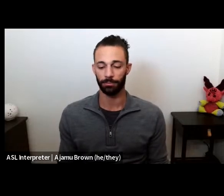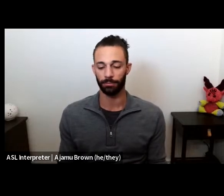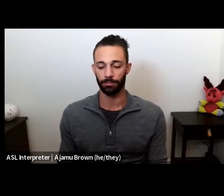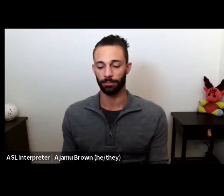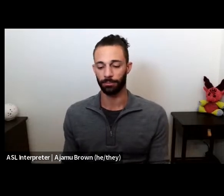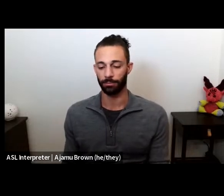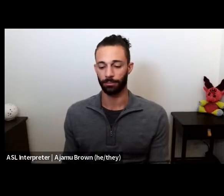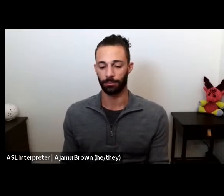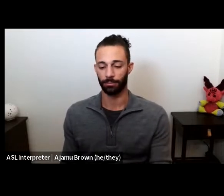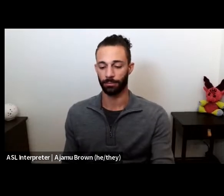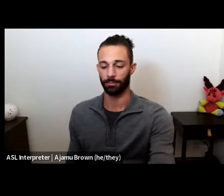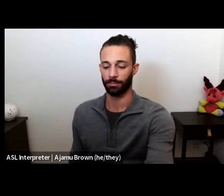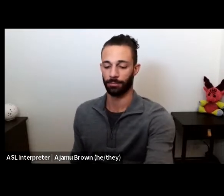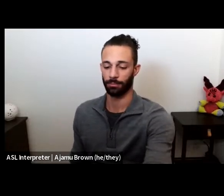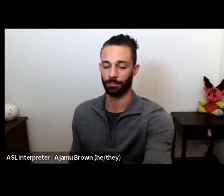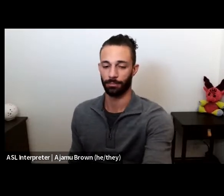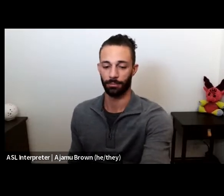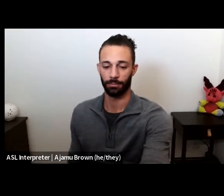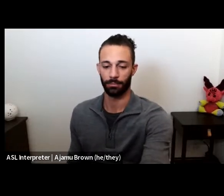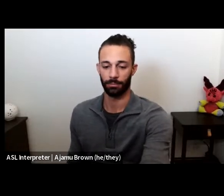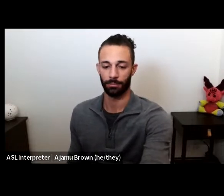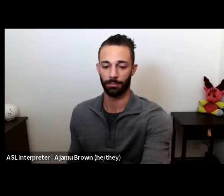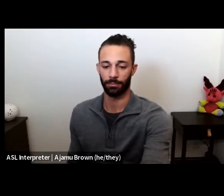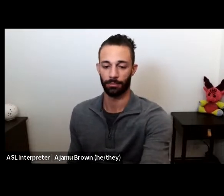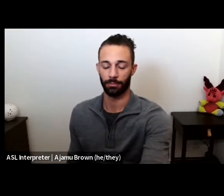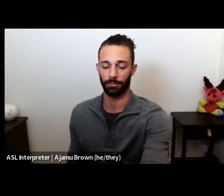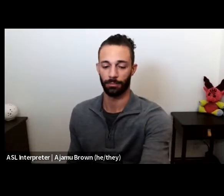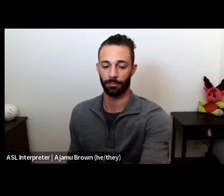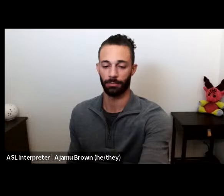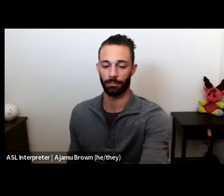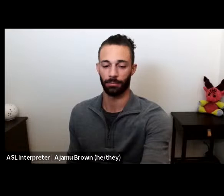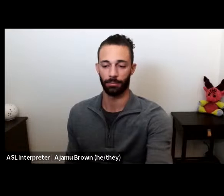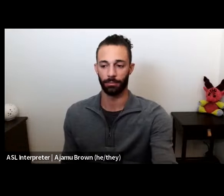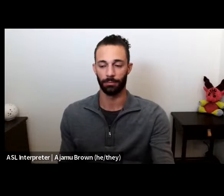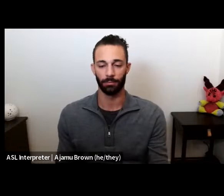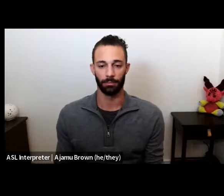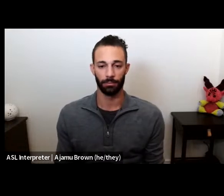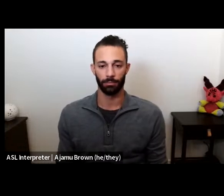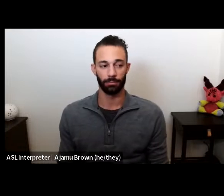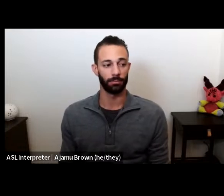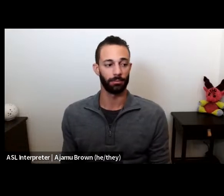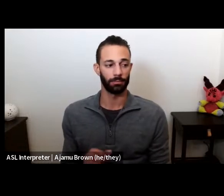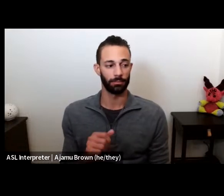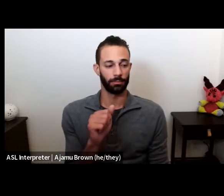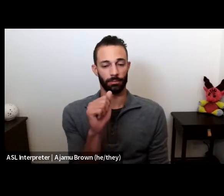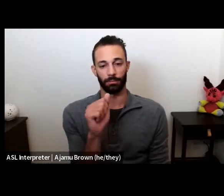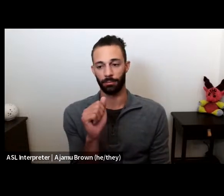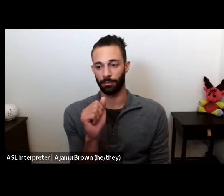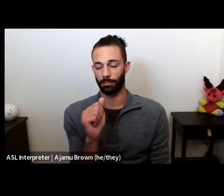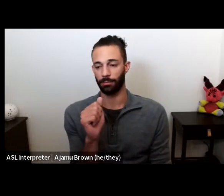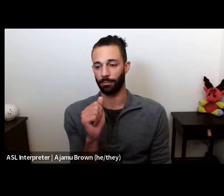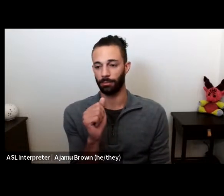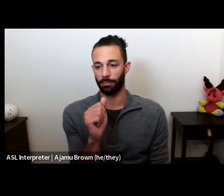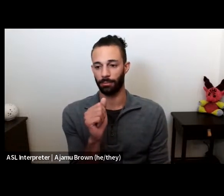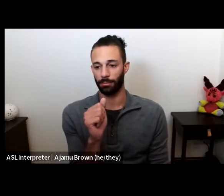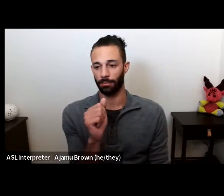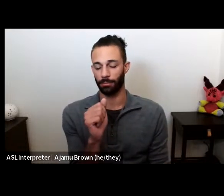Oh, I'm typing in the wrong thing completely. There we go. Surely, you got